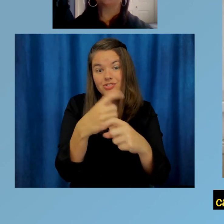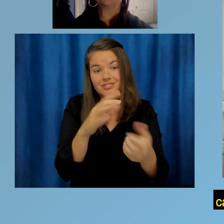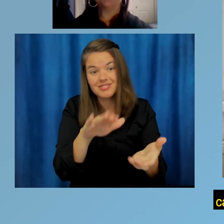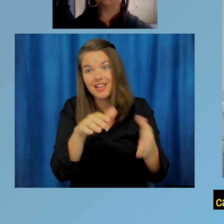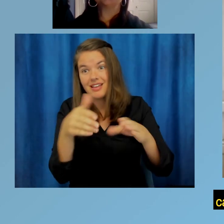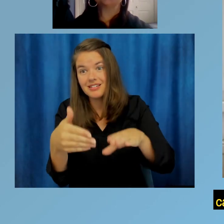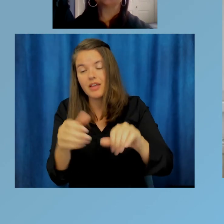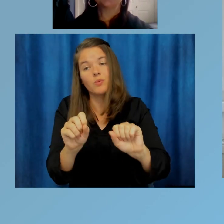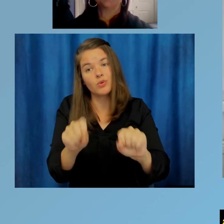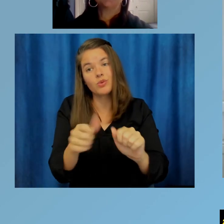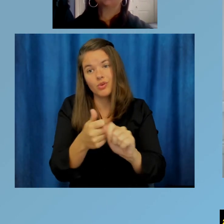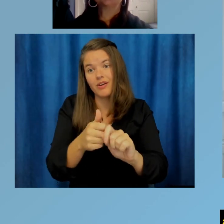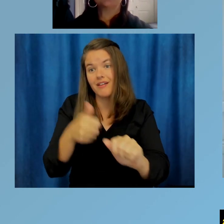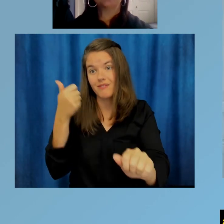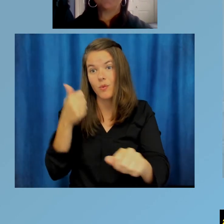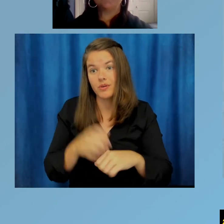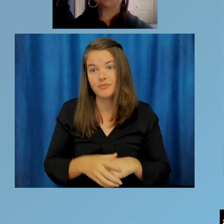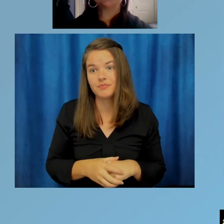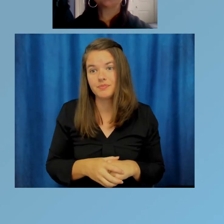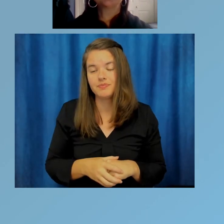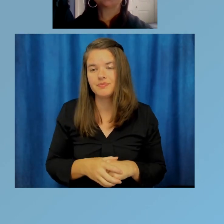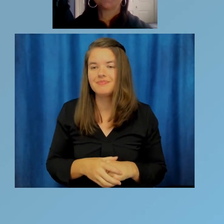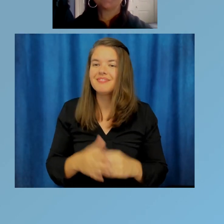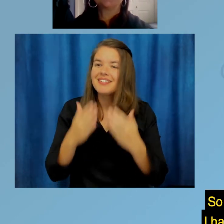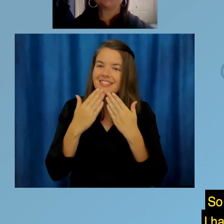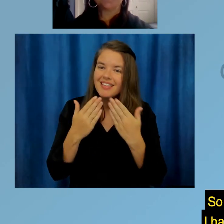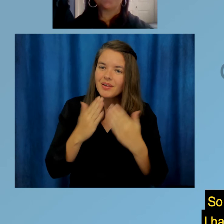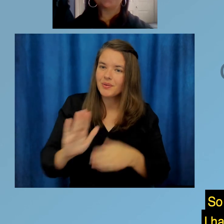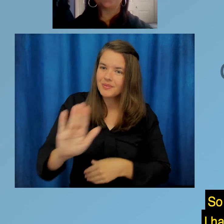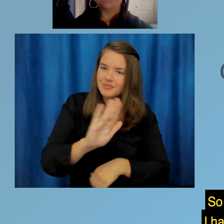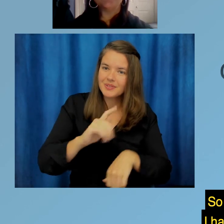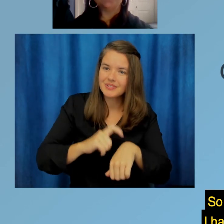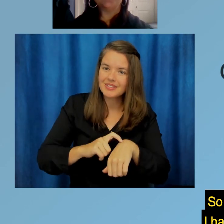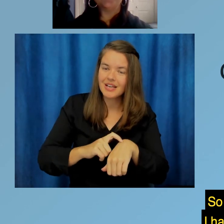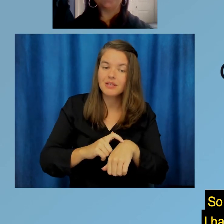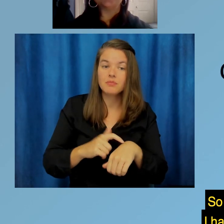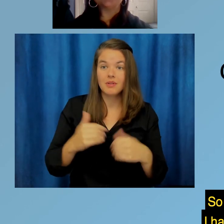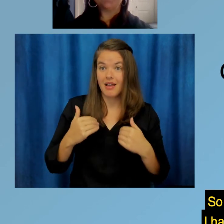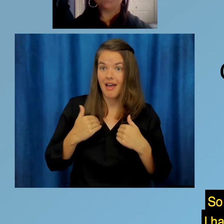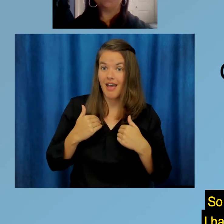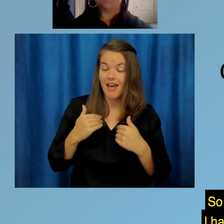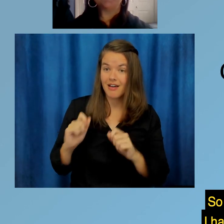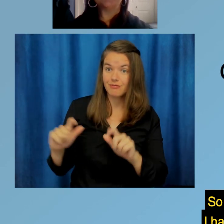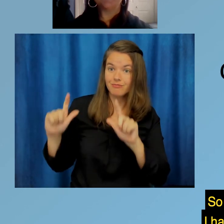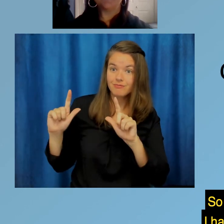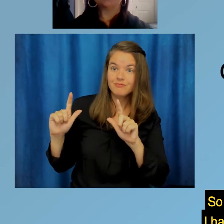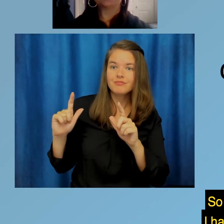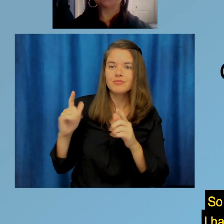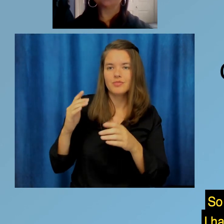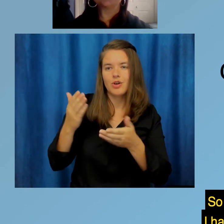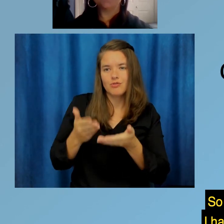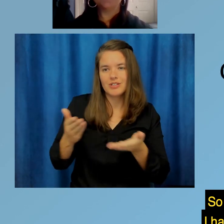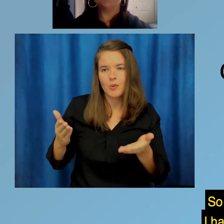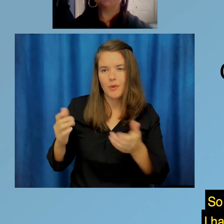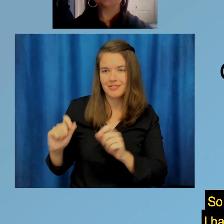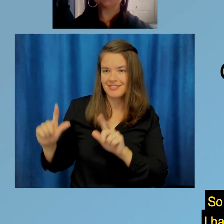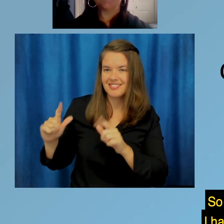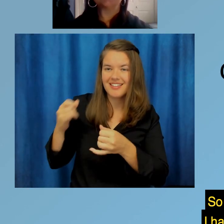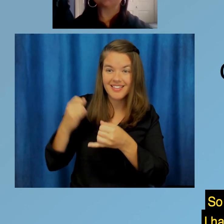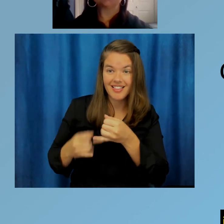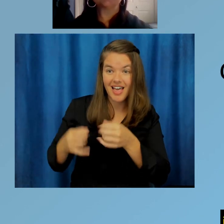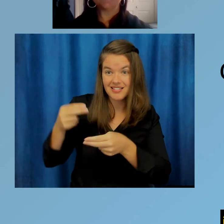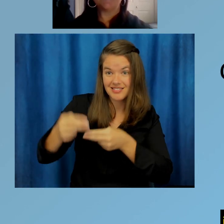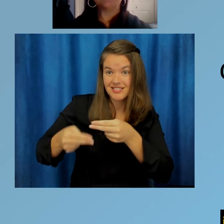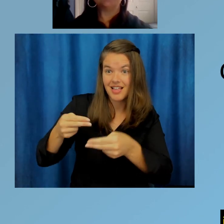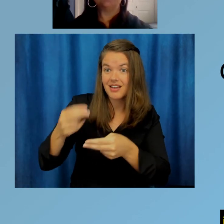health complications and the death of patients. So thank you for your time. And I have a resource page as